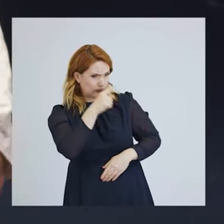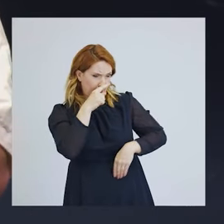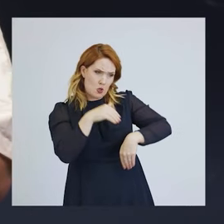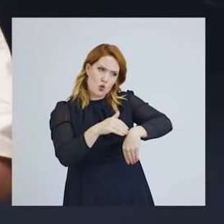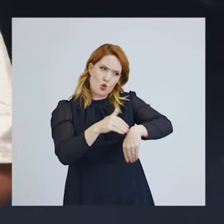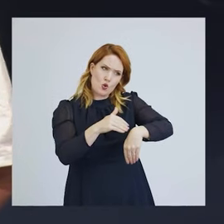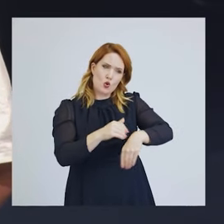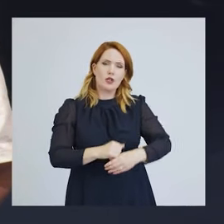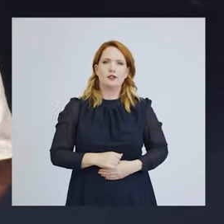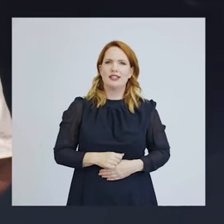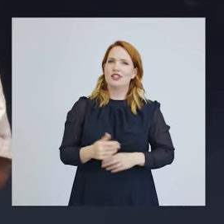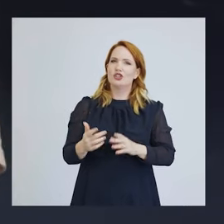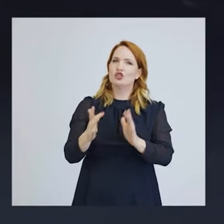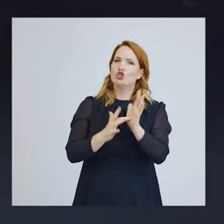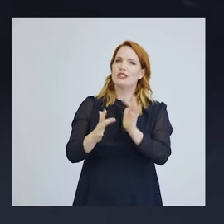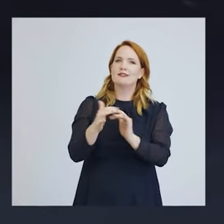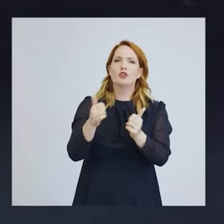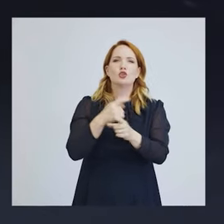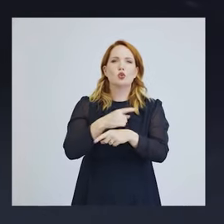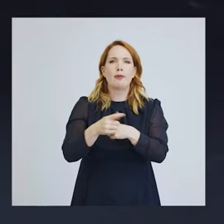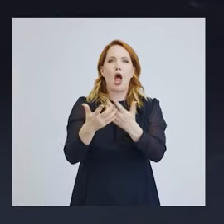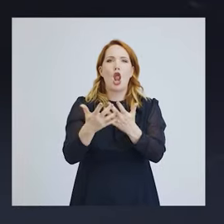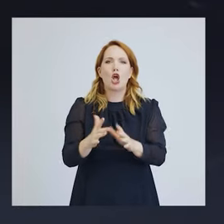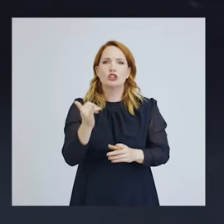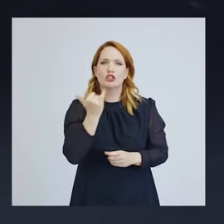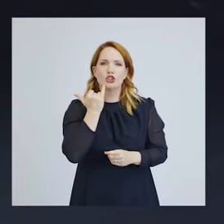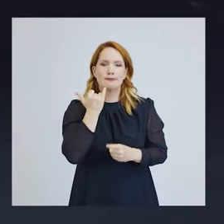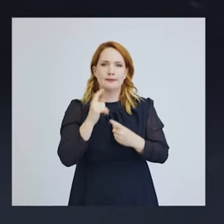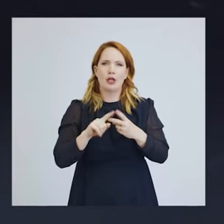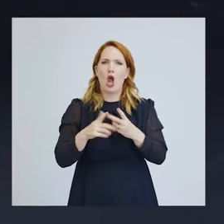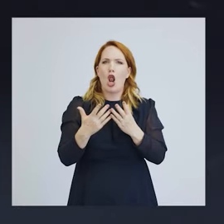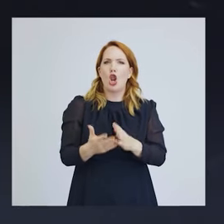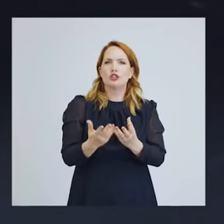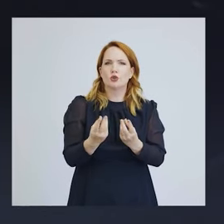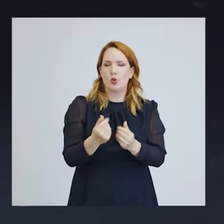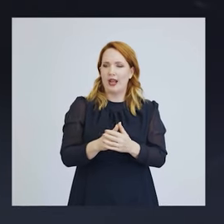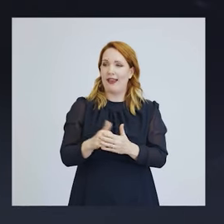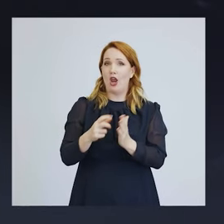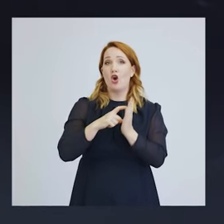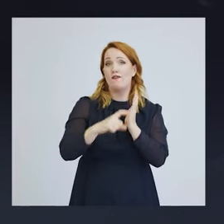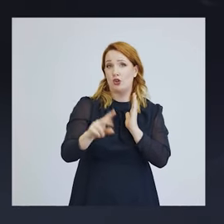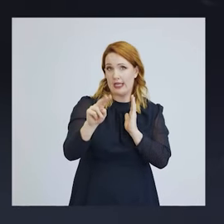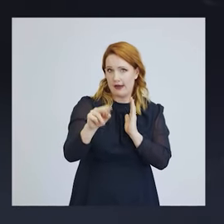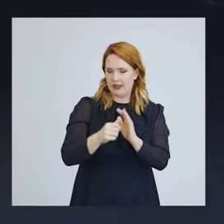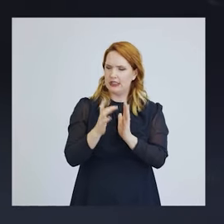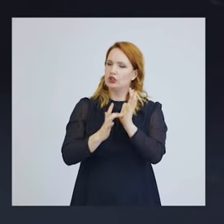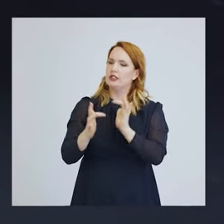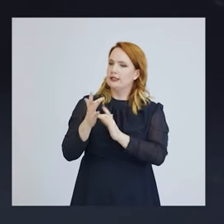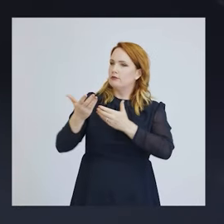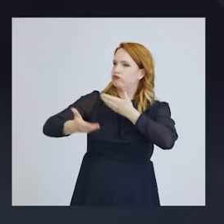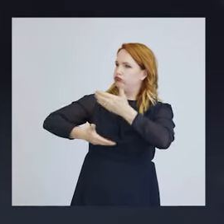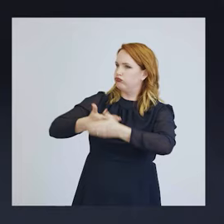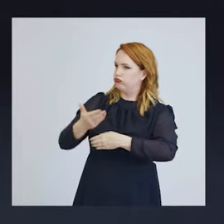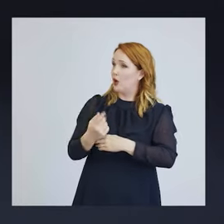"Do you know who you're hanging out with?" And Jesus responded with these stories, first about the lost sheep, then the lost coin, and finally this one in verse